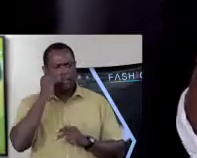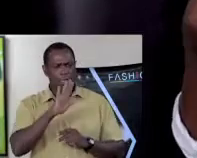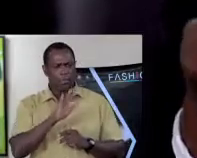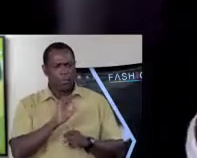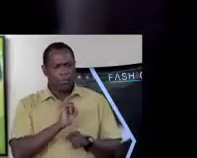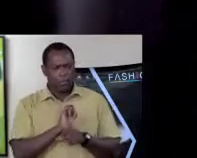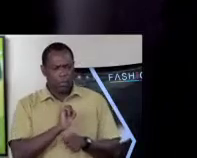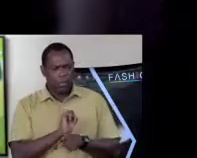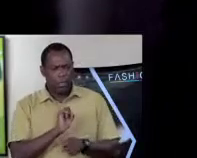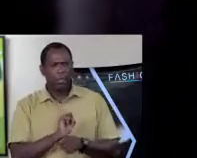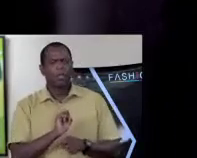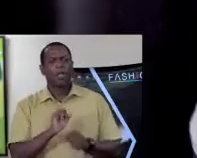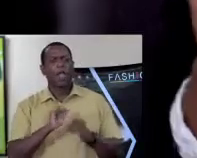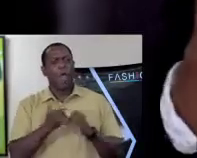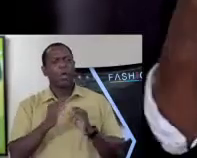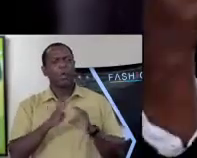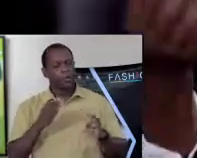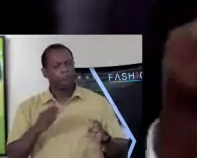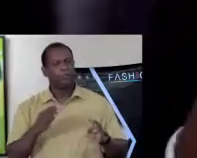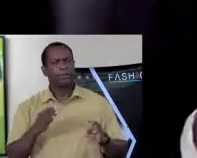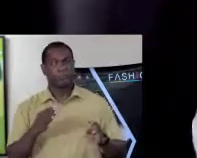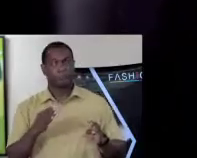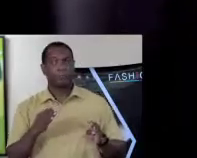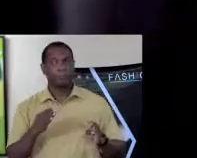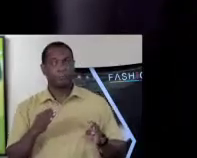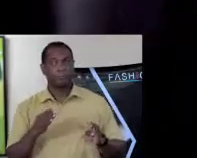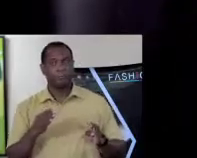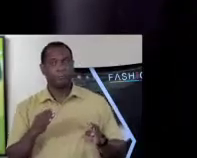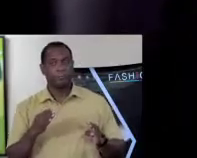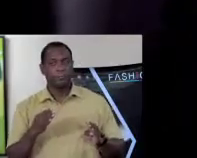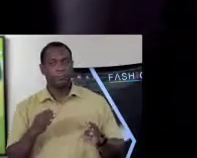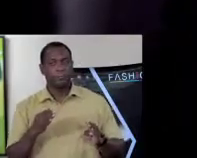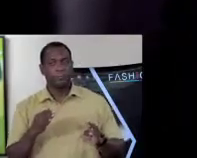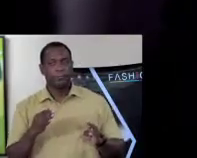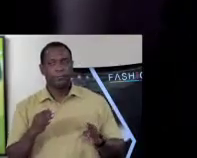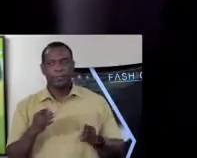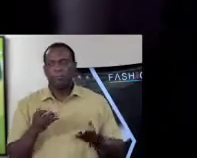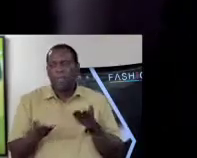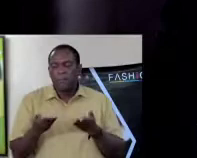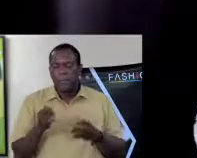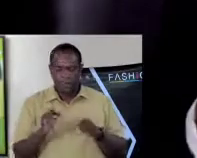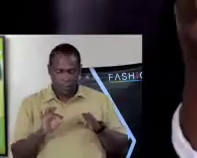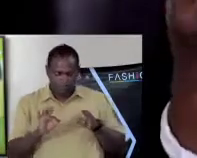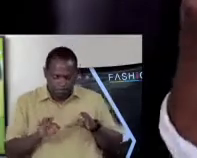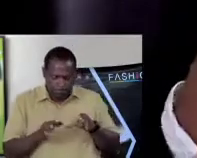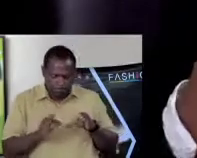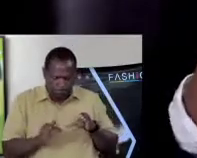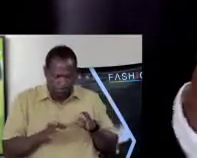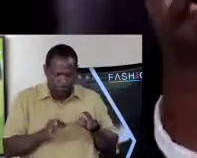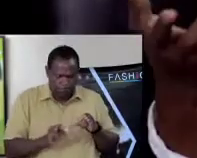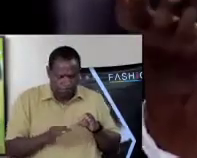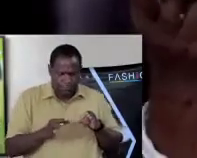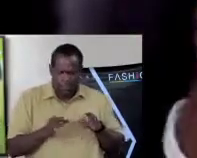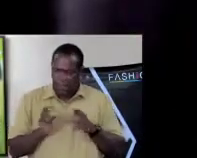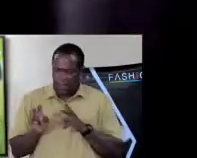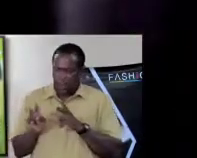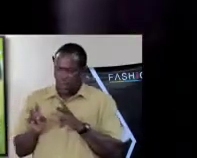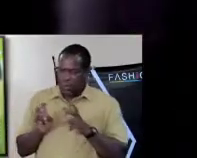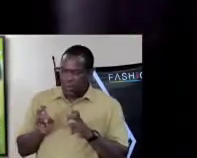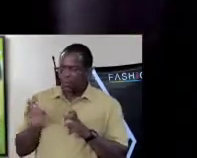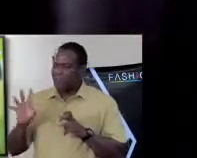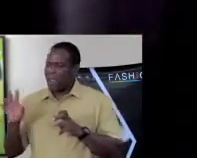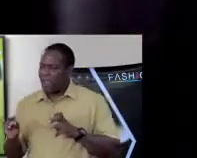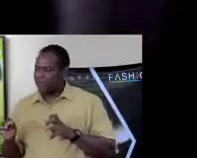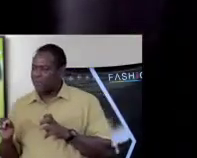of difference, where there's a little threading that they picked up from an Afro collage art